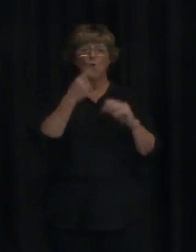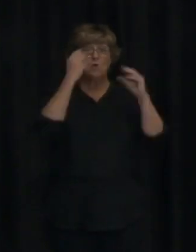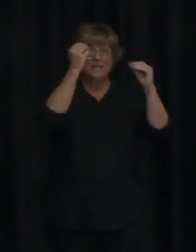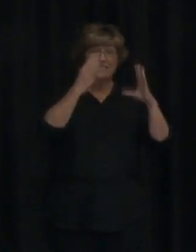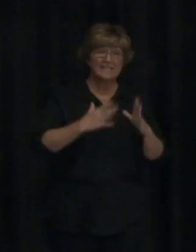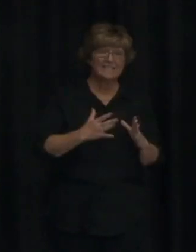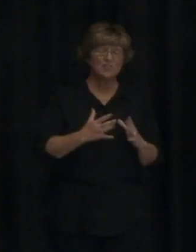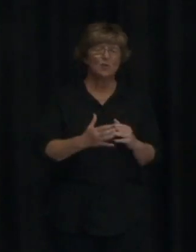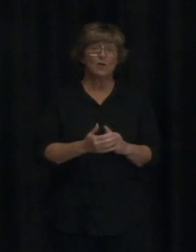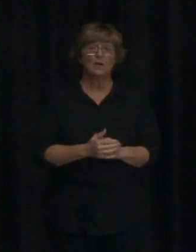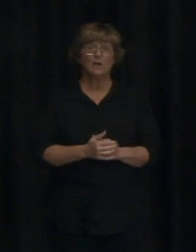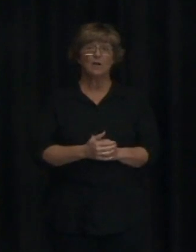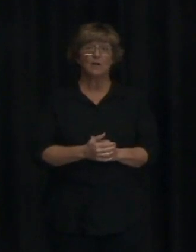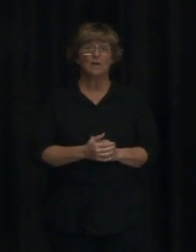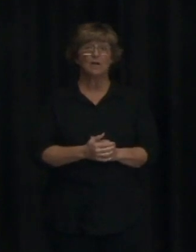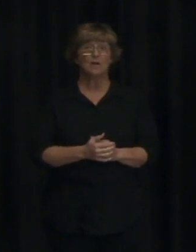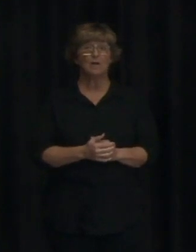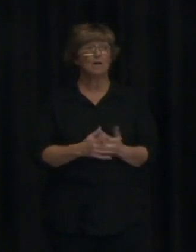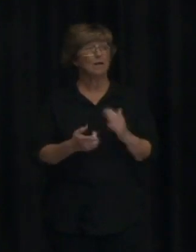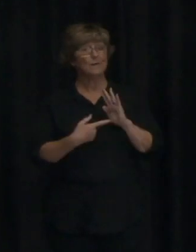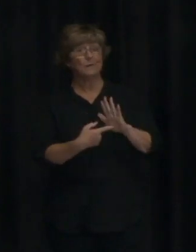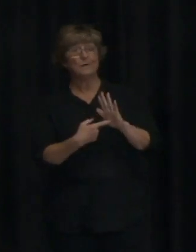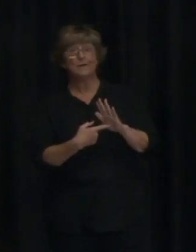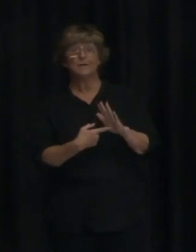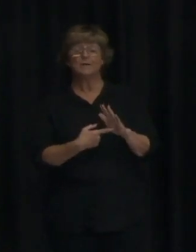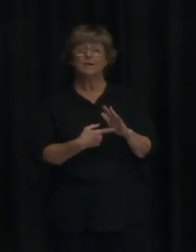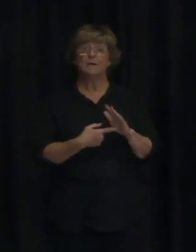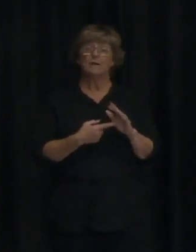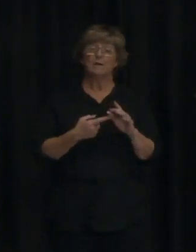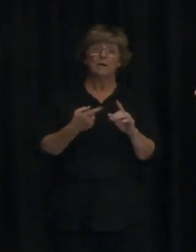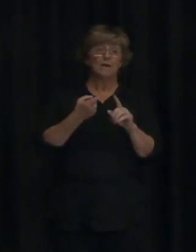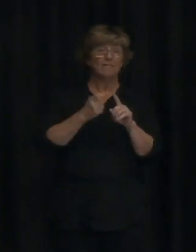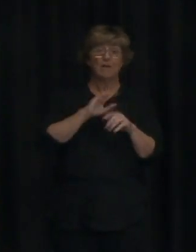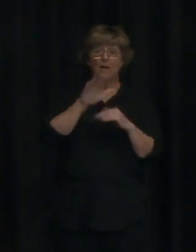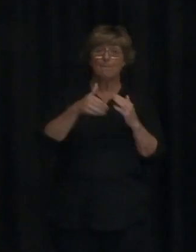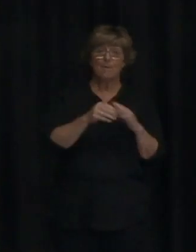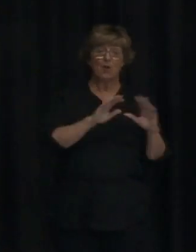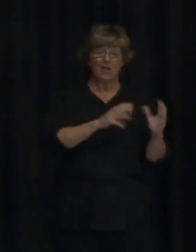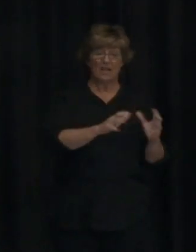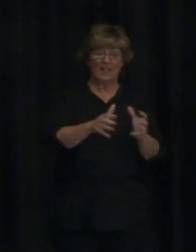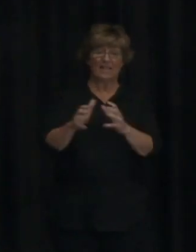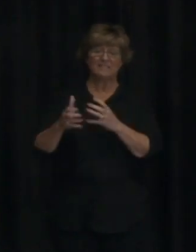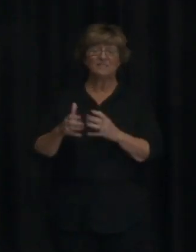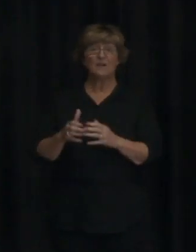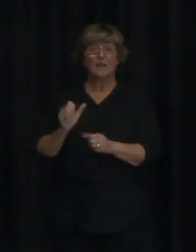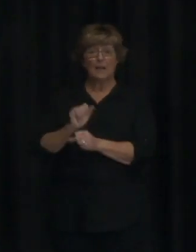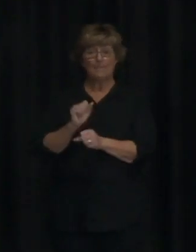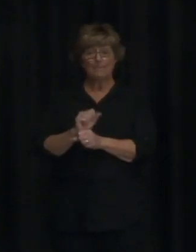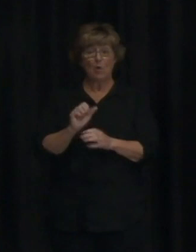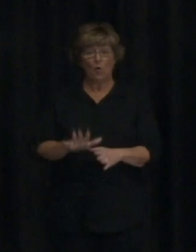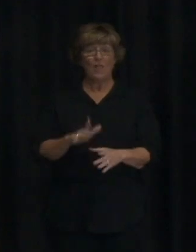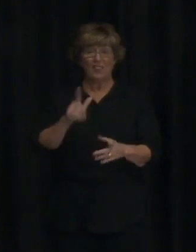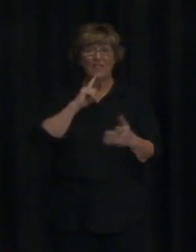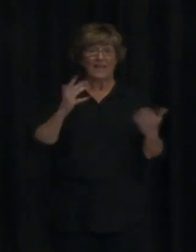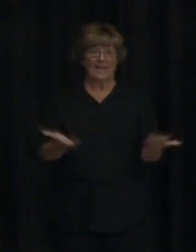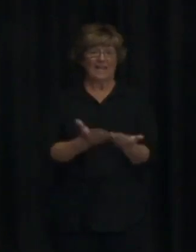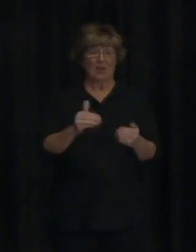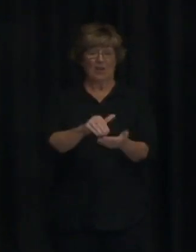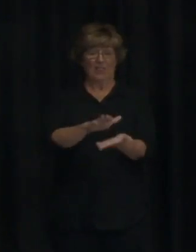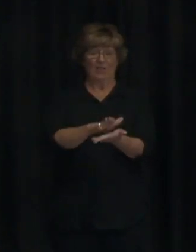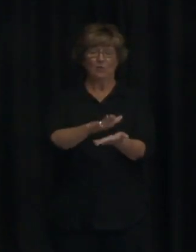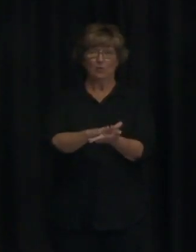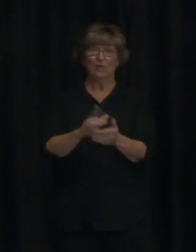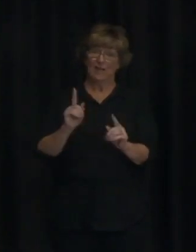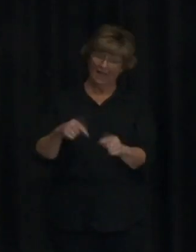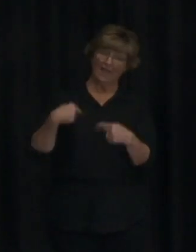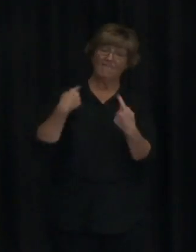We were just talking to a representative from AFSCME and all the classified employees they have. They're here at the school site, have